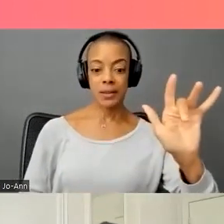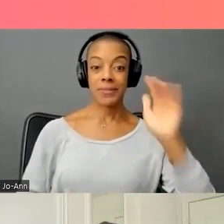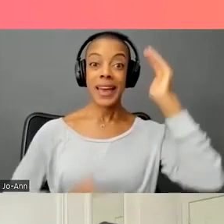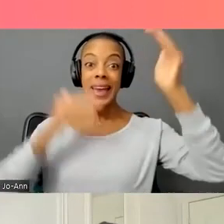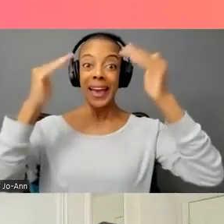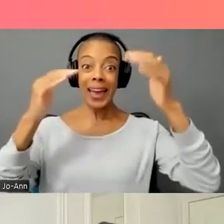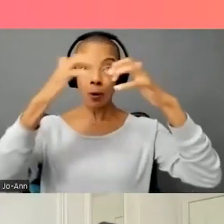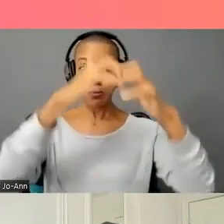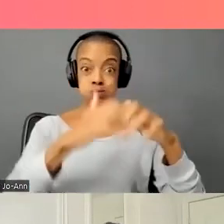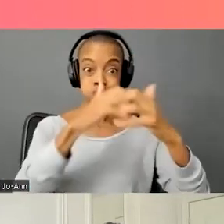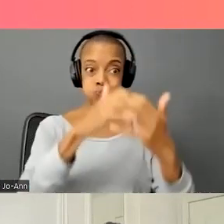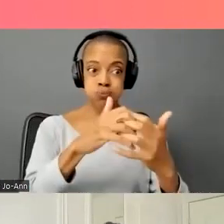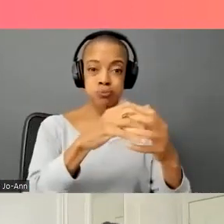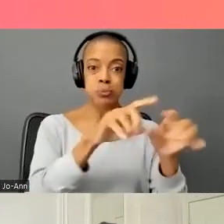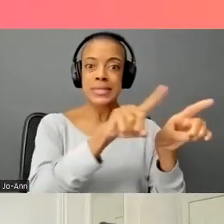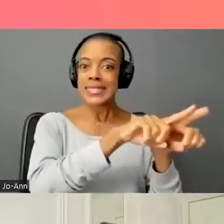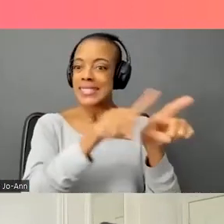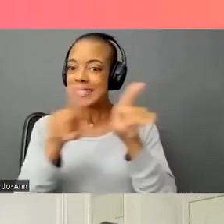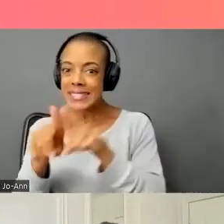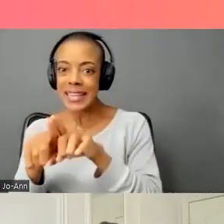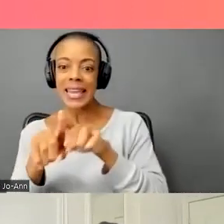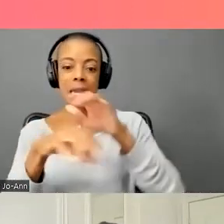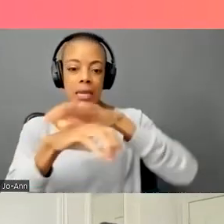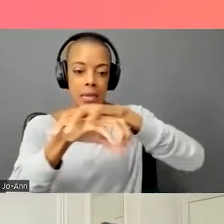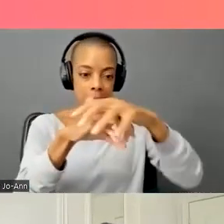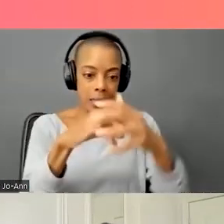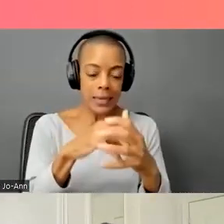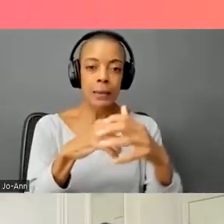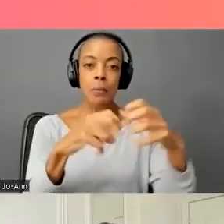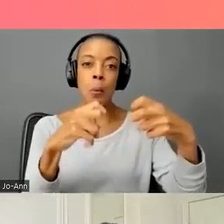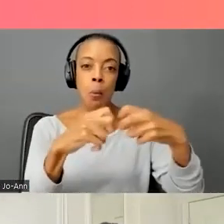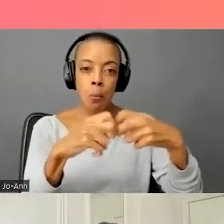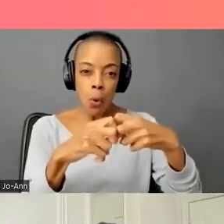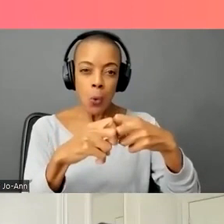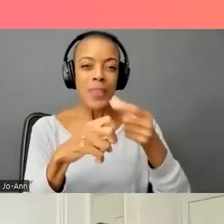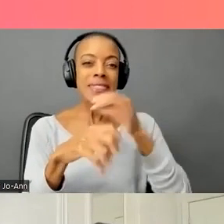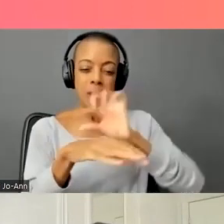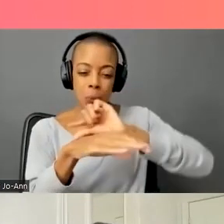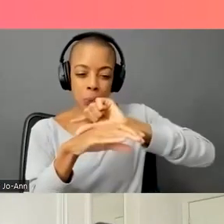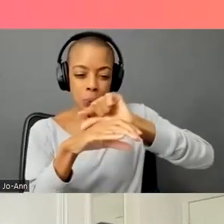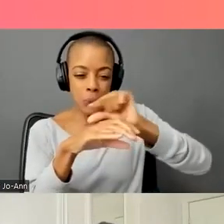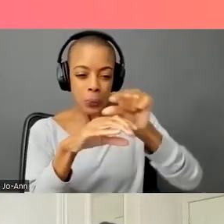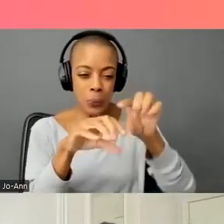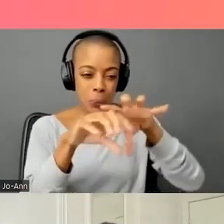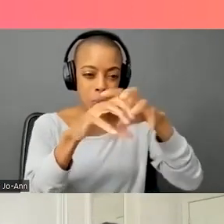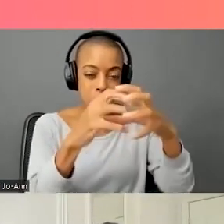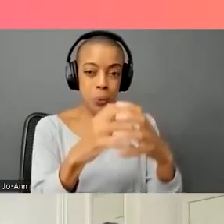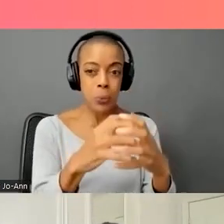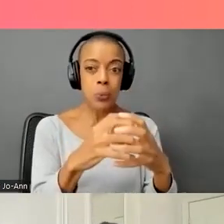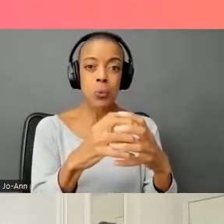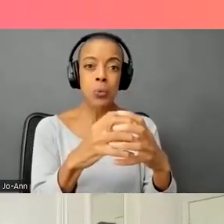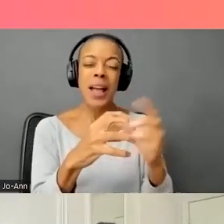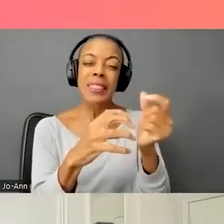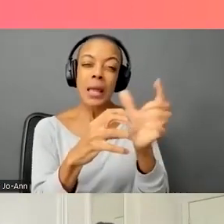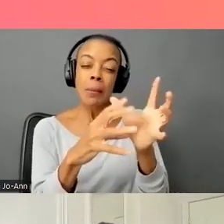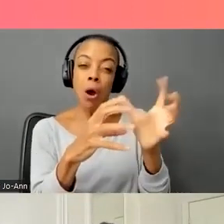as fragile. The casing of the brain, so the bones and that thin like sheet that envelops it, hardens a little